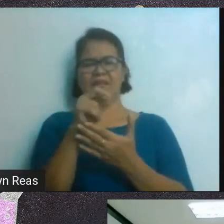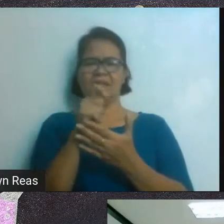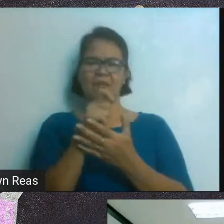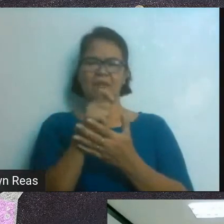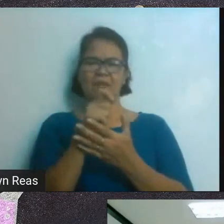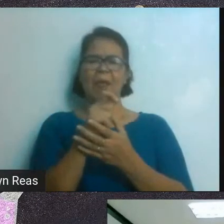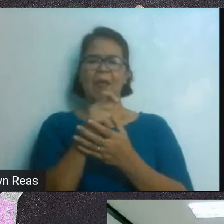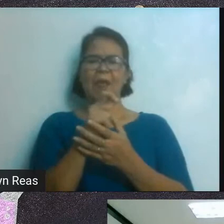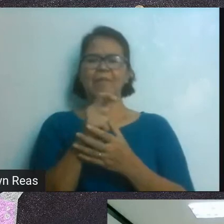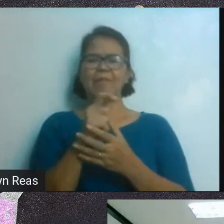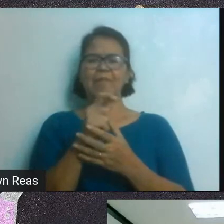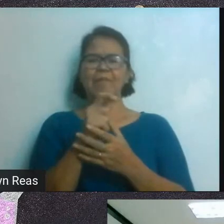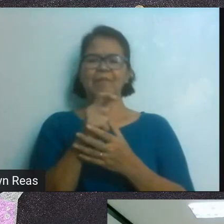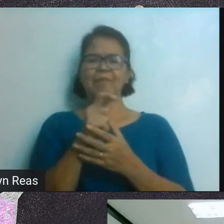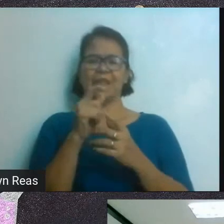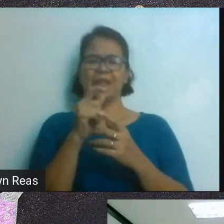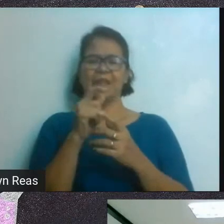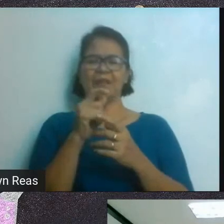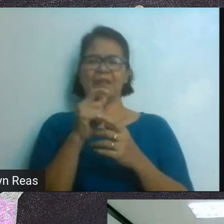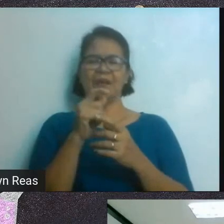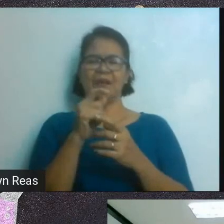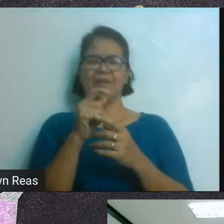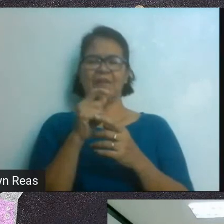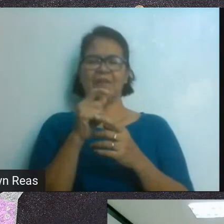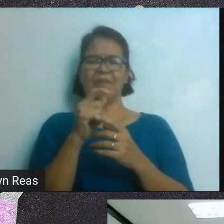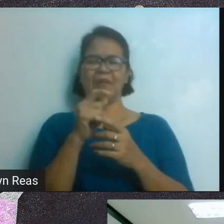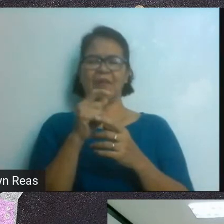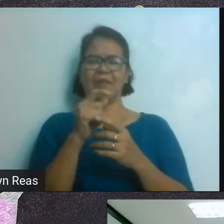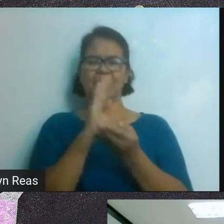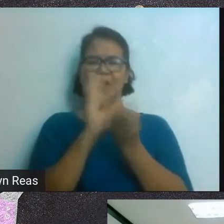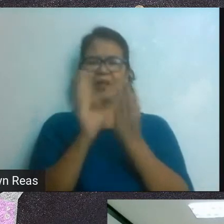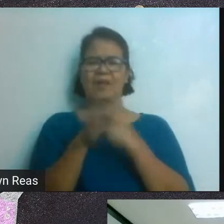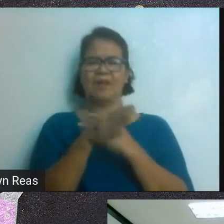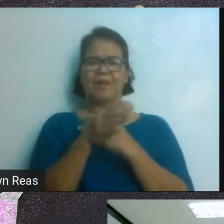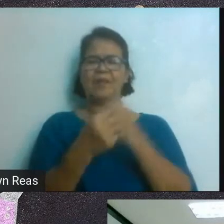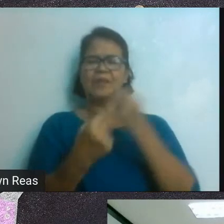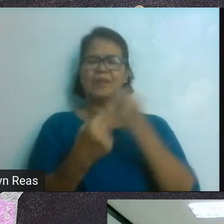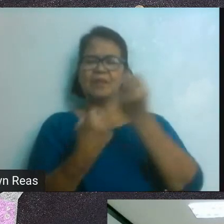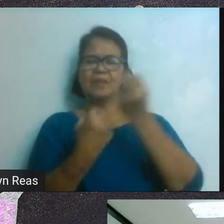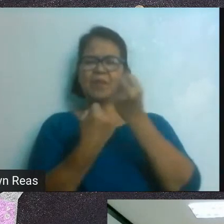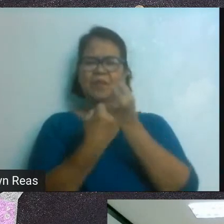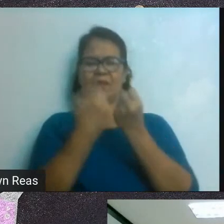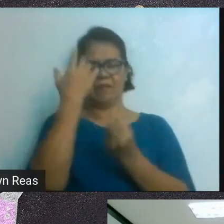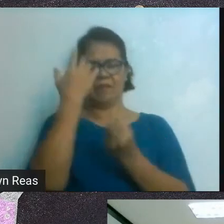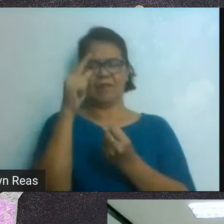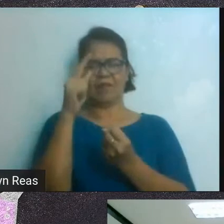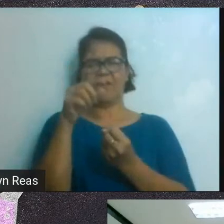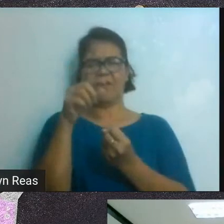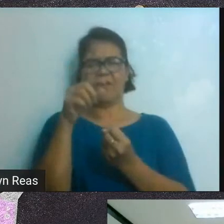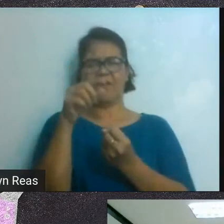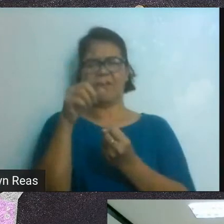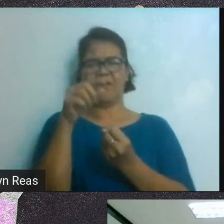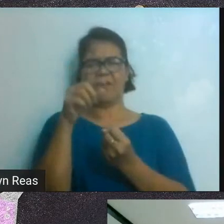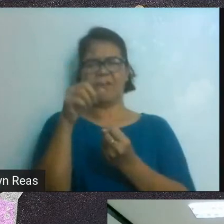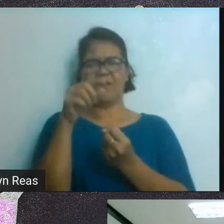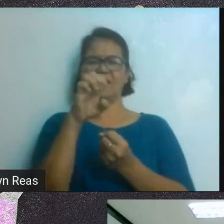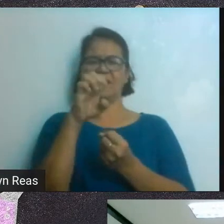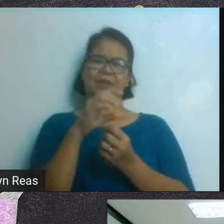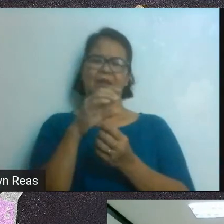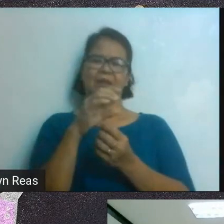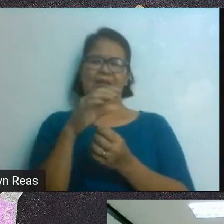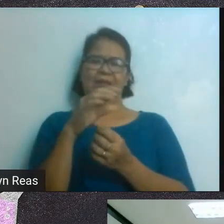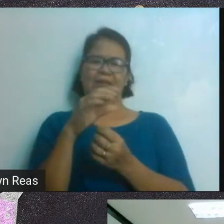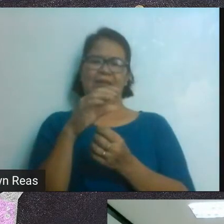experience, volunteer to be providers of support for these special groups of learners, yung early grades and